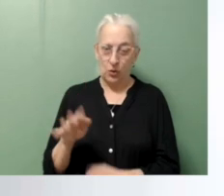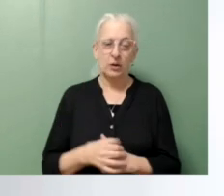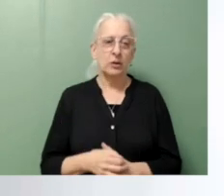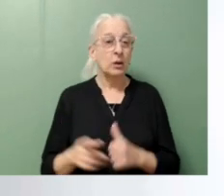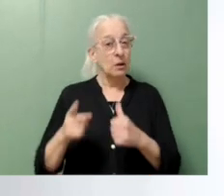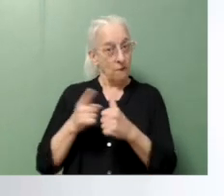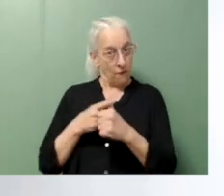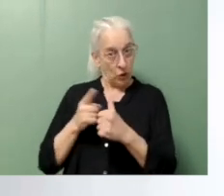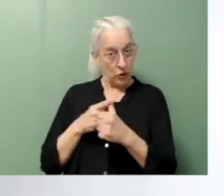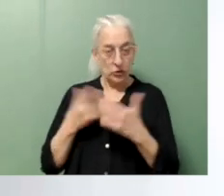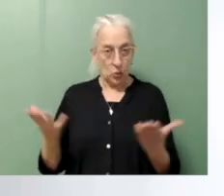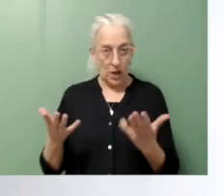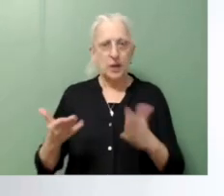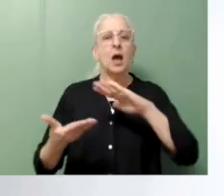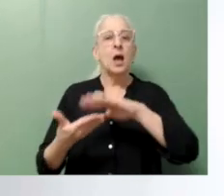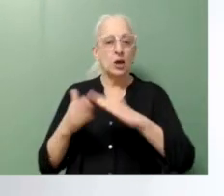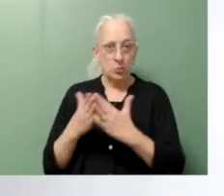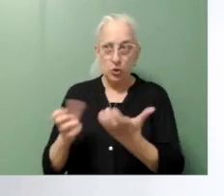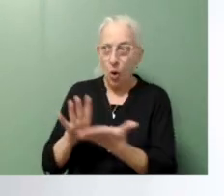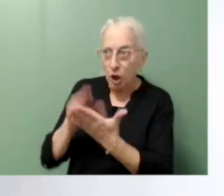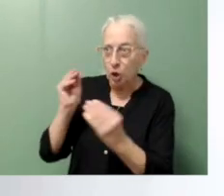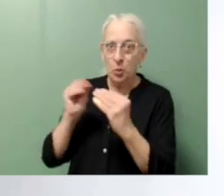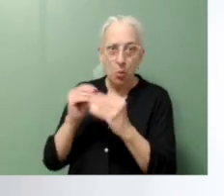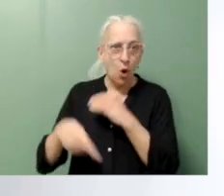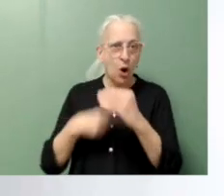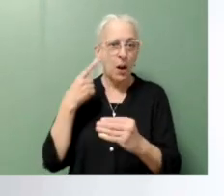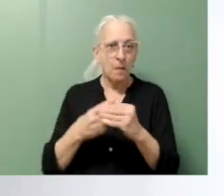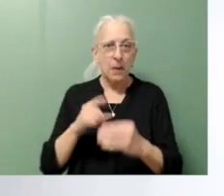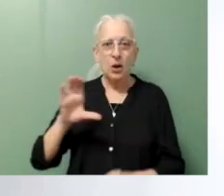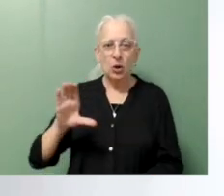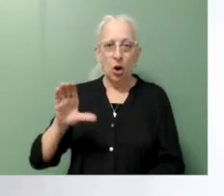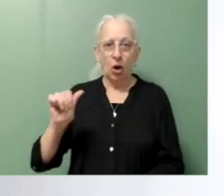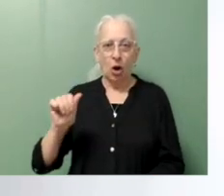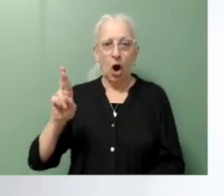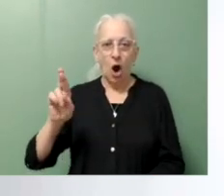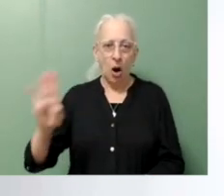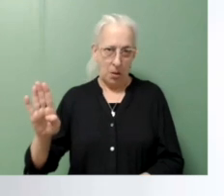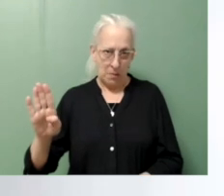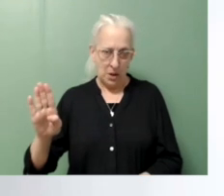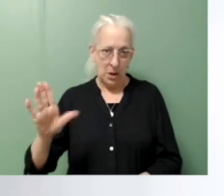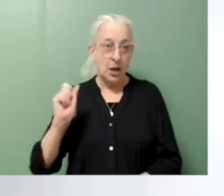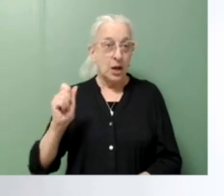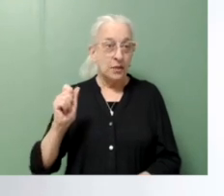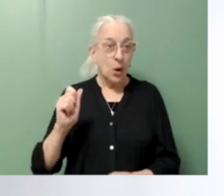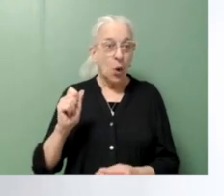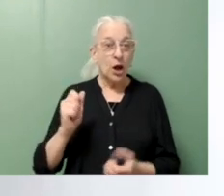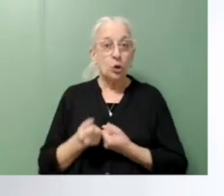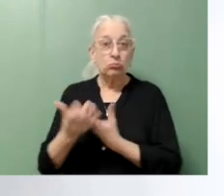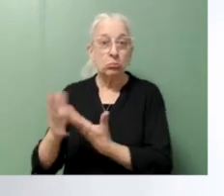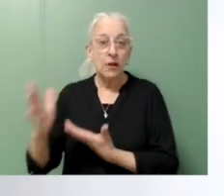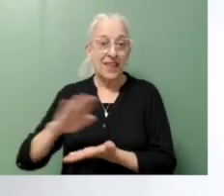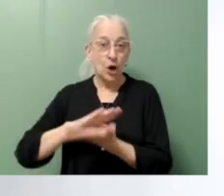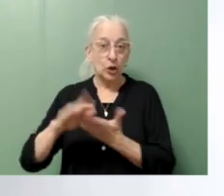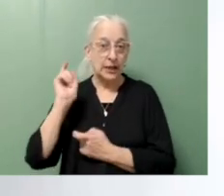off, communities want to learn more about CARB and would like to communicate their clean transportation issues